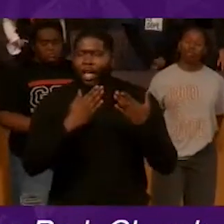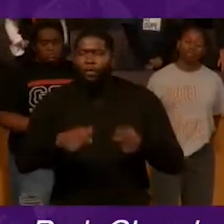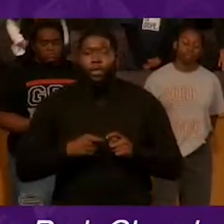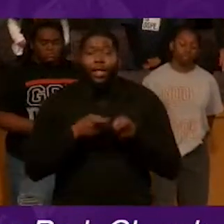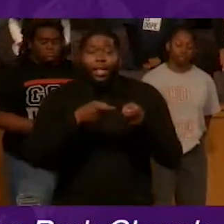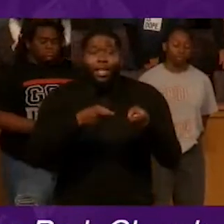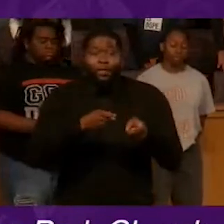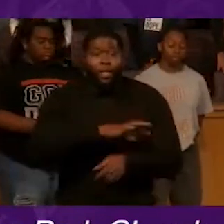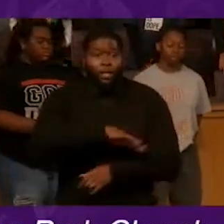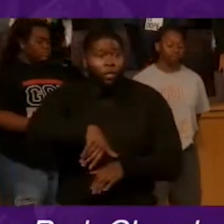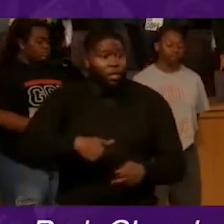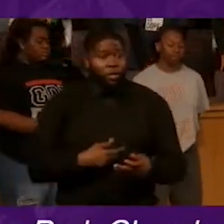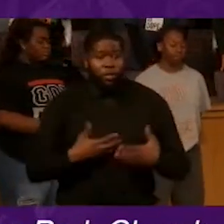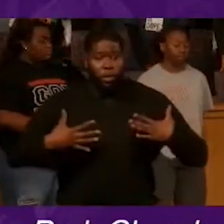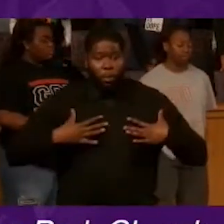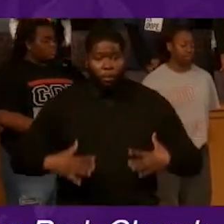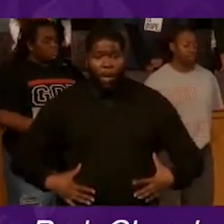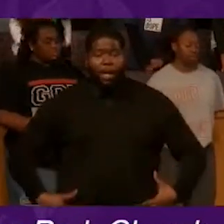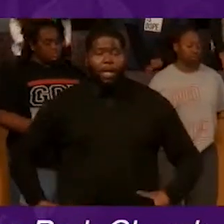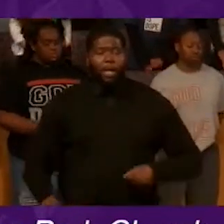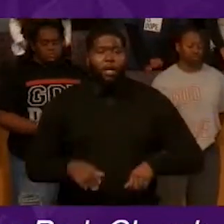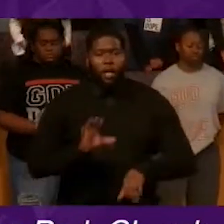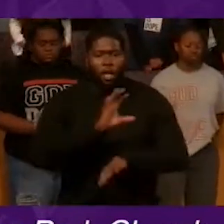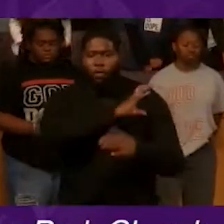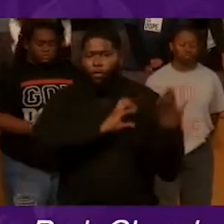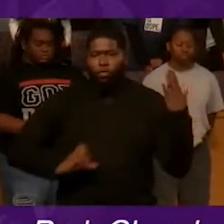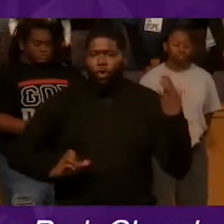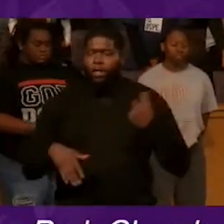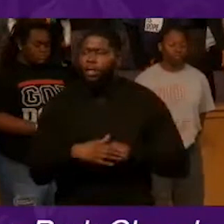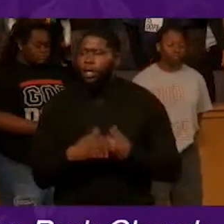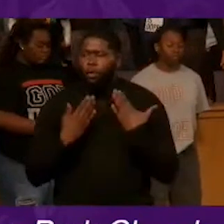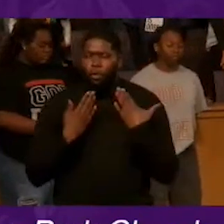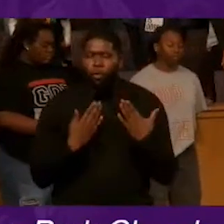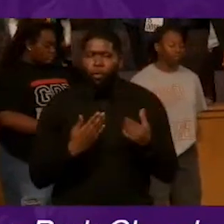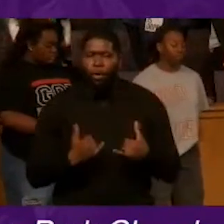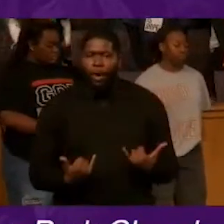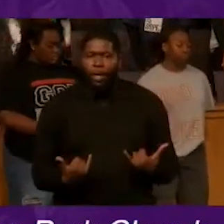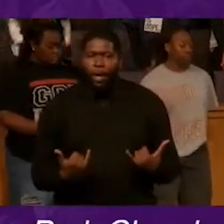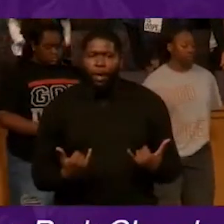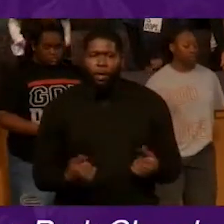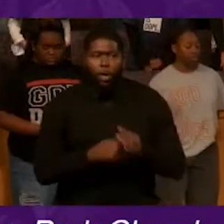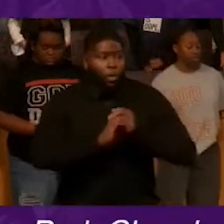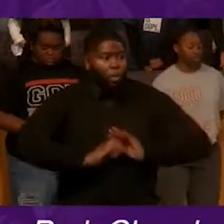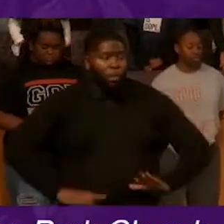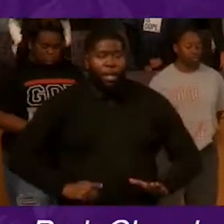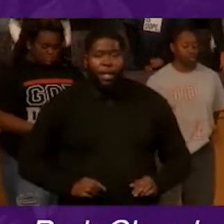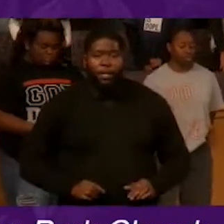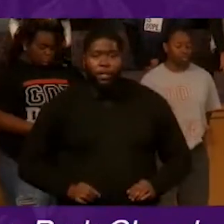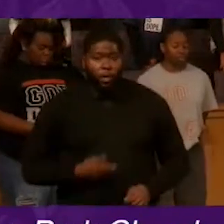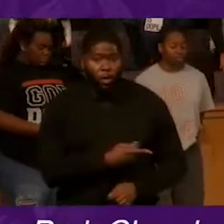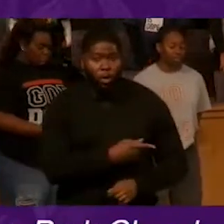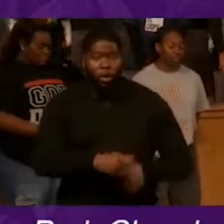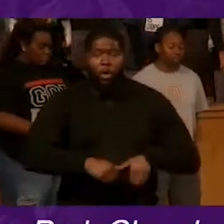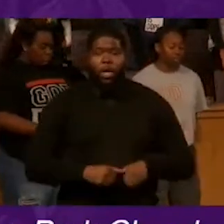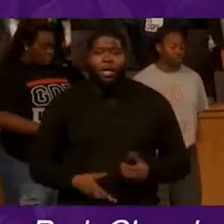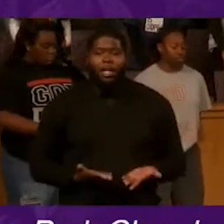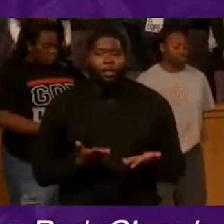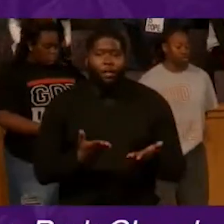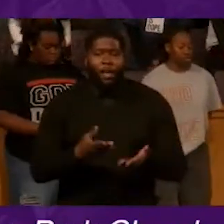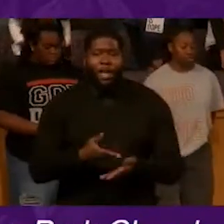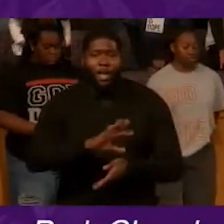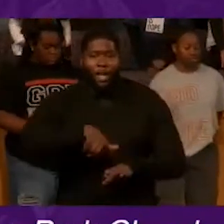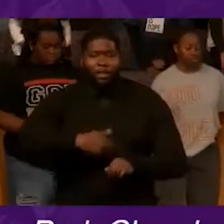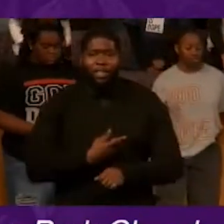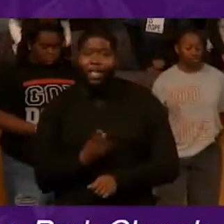that she is to the body of Christ. And God, we pray right now that you continue to bless her, continue to give her everything that she